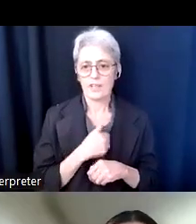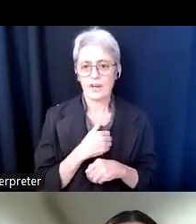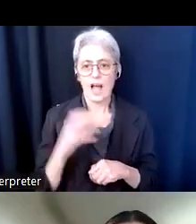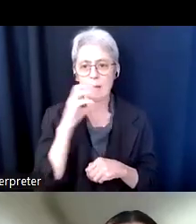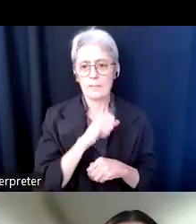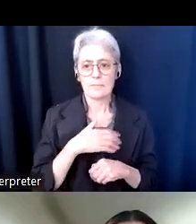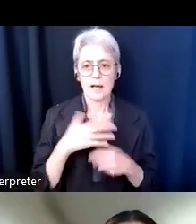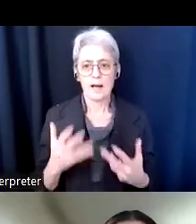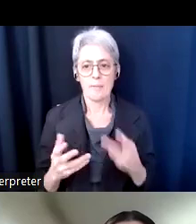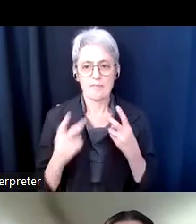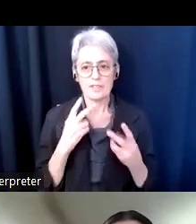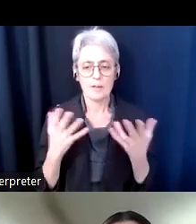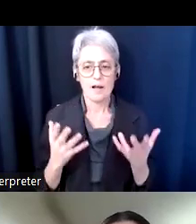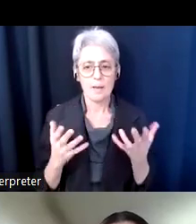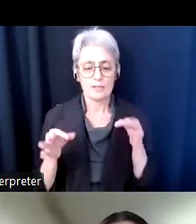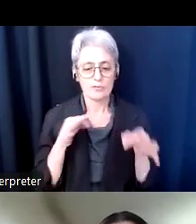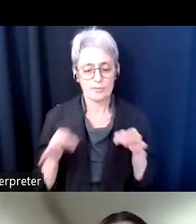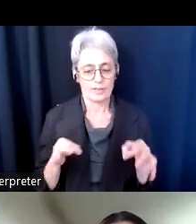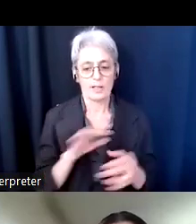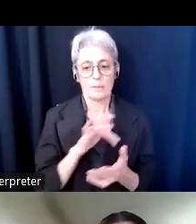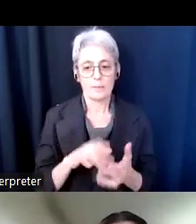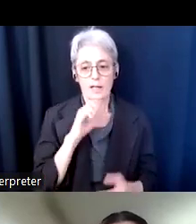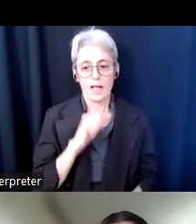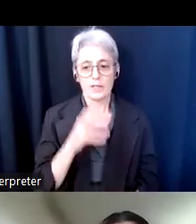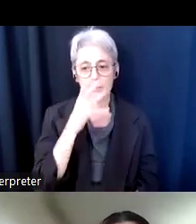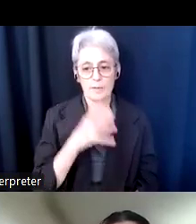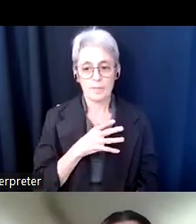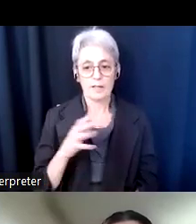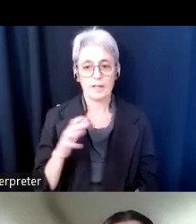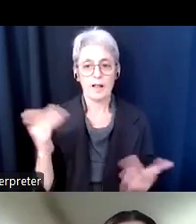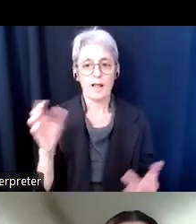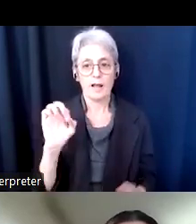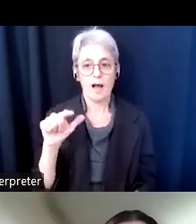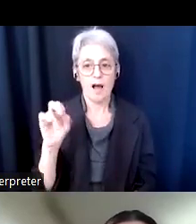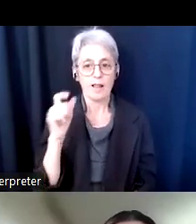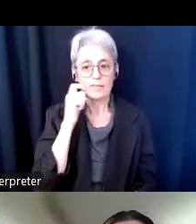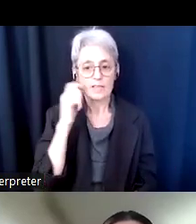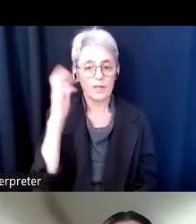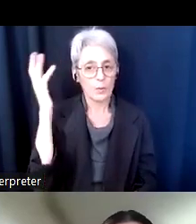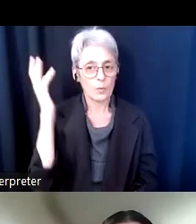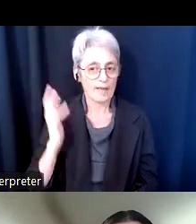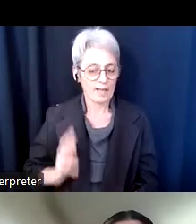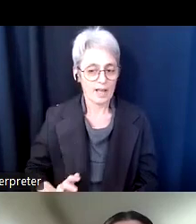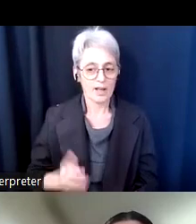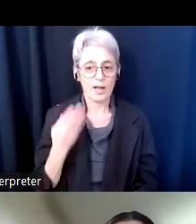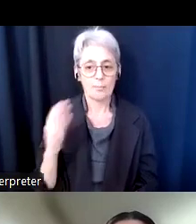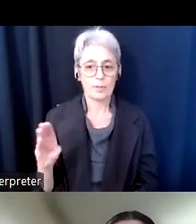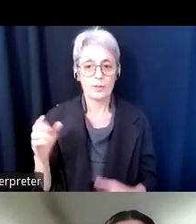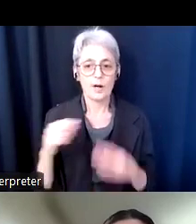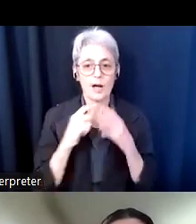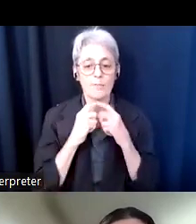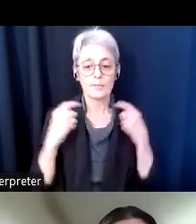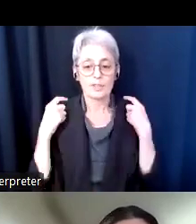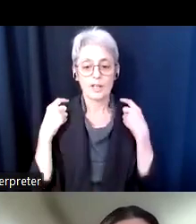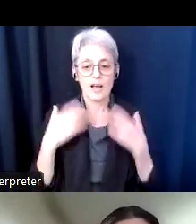visual description. I'm a middle-aged woman with light olive skin, wavy brown hair, and a blue turtleneck, and I do have a cold today,